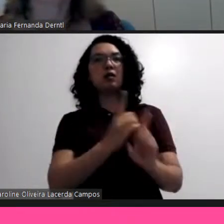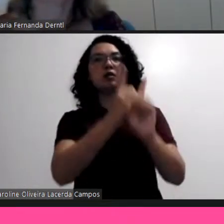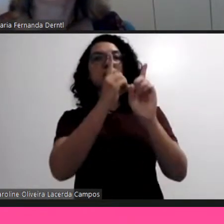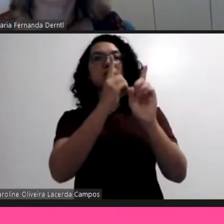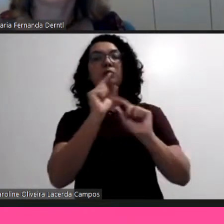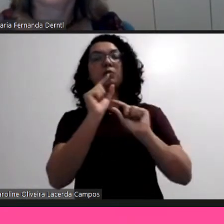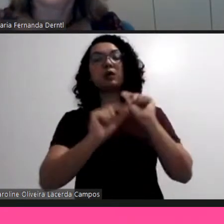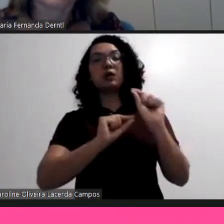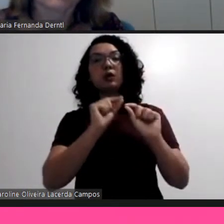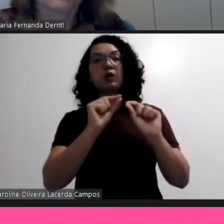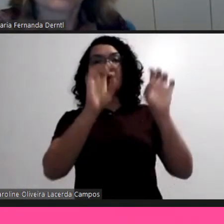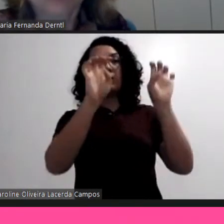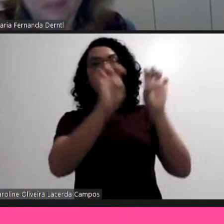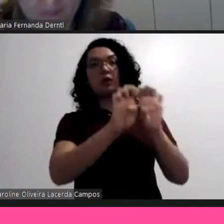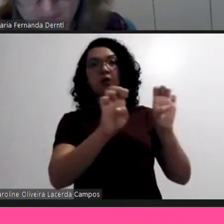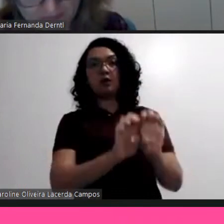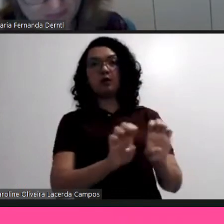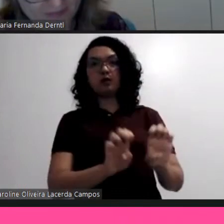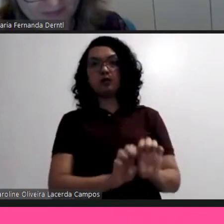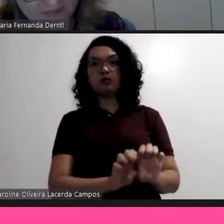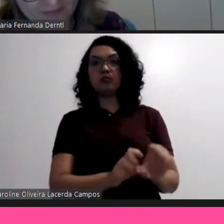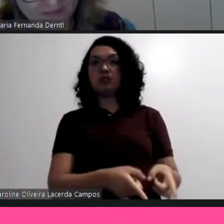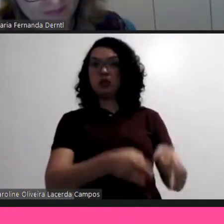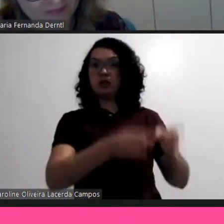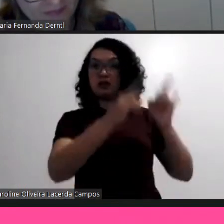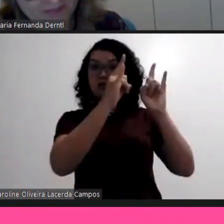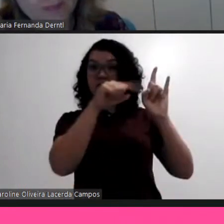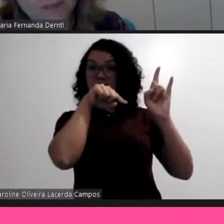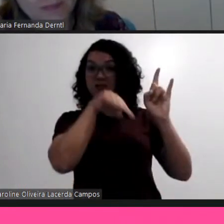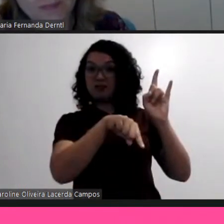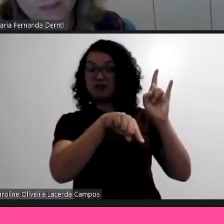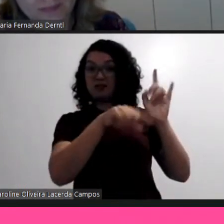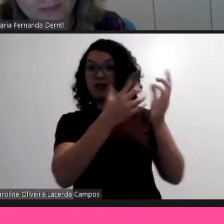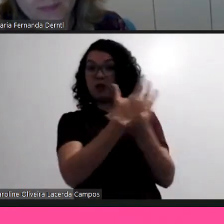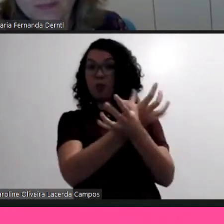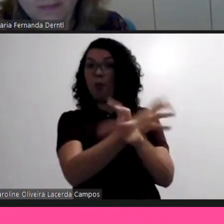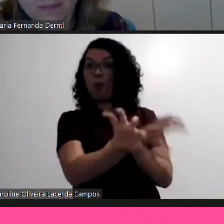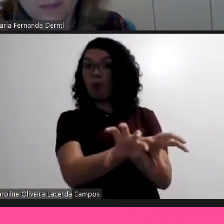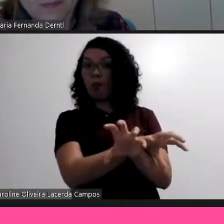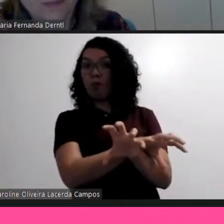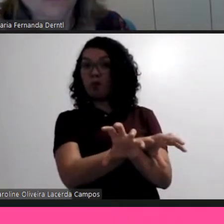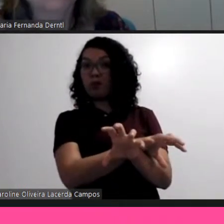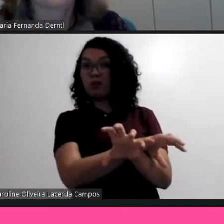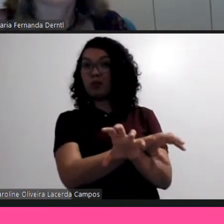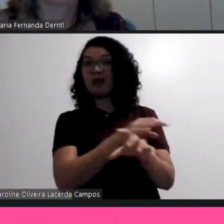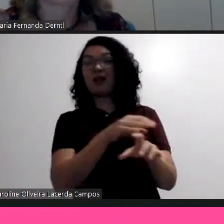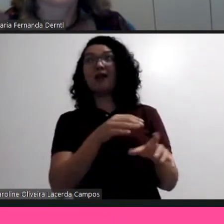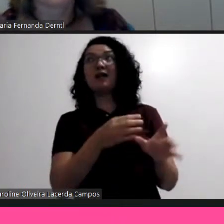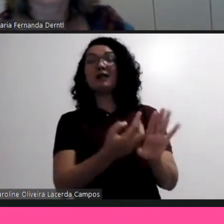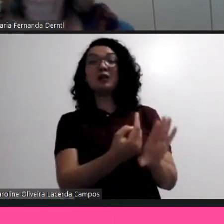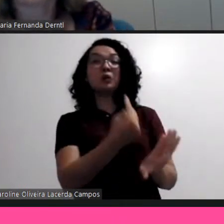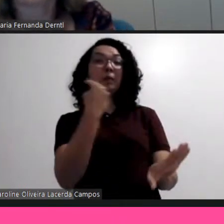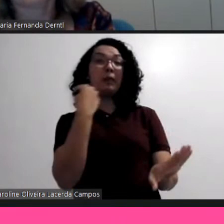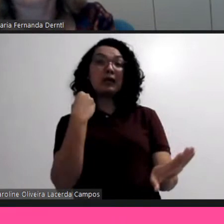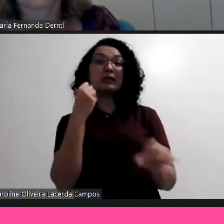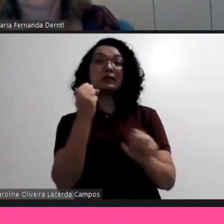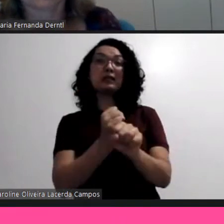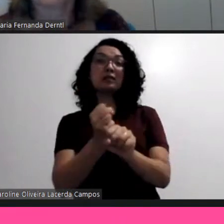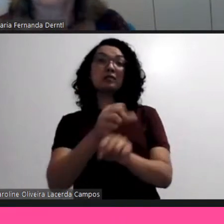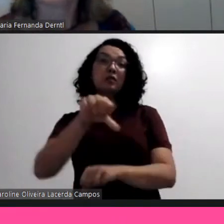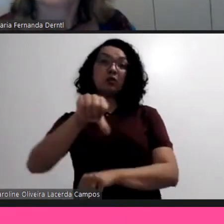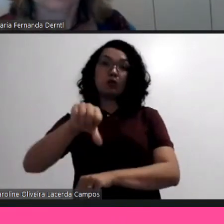late 90s, and a lot of the redevelopment, the revitalization plans, and it is a building that